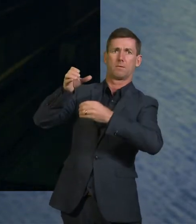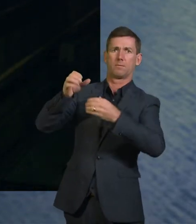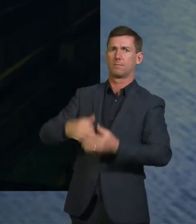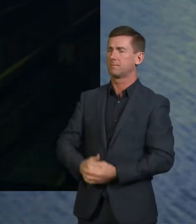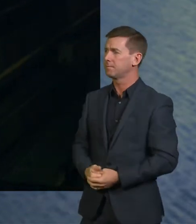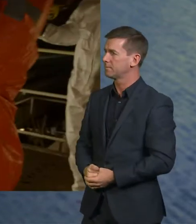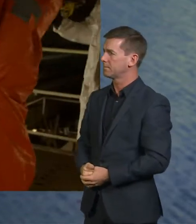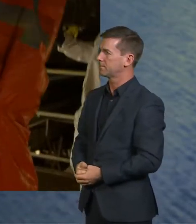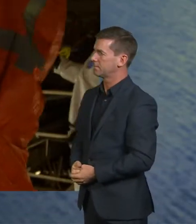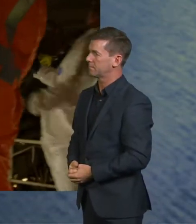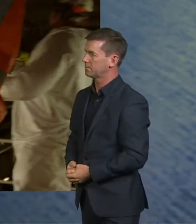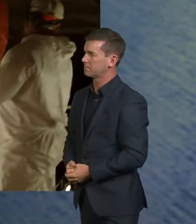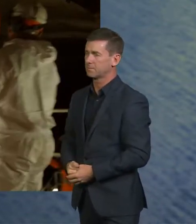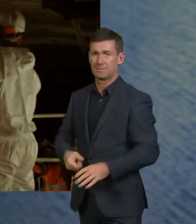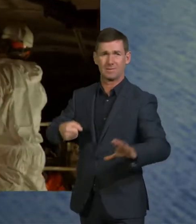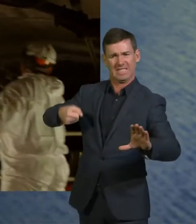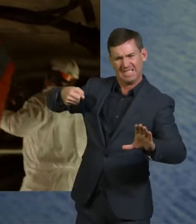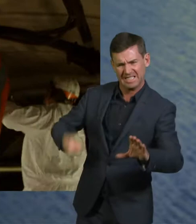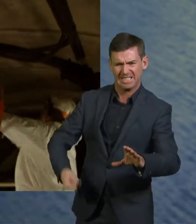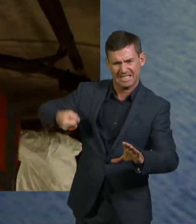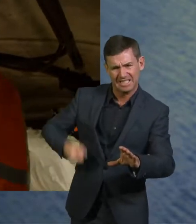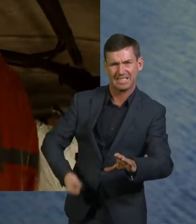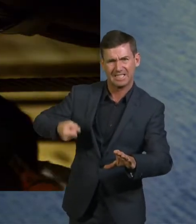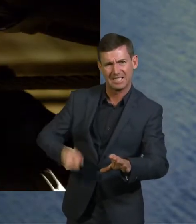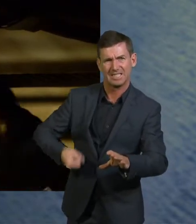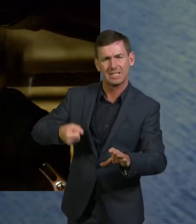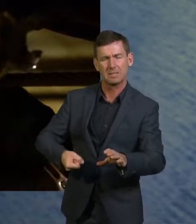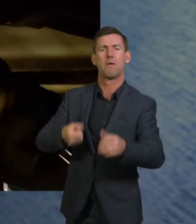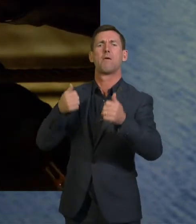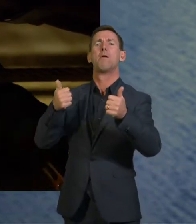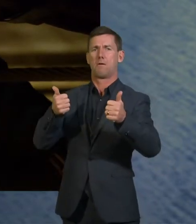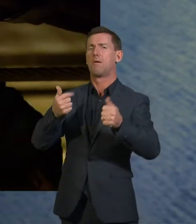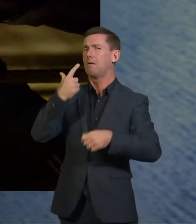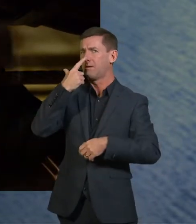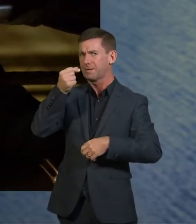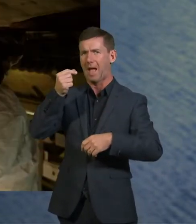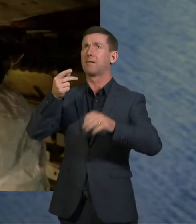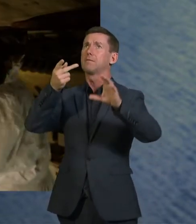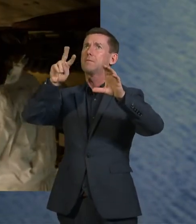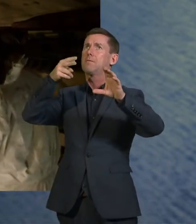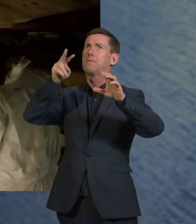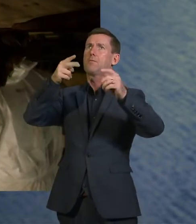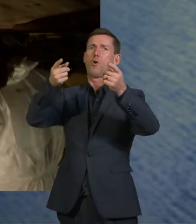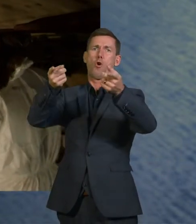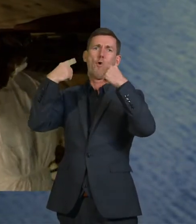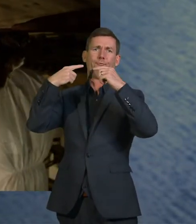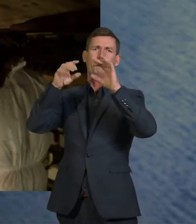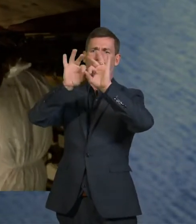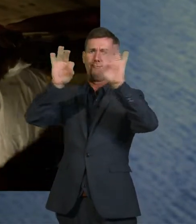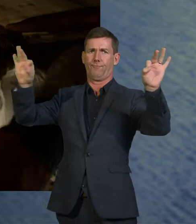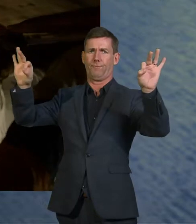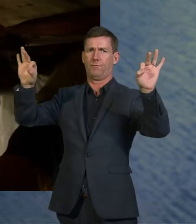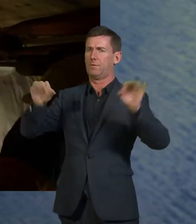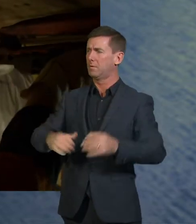As the weight's coming up, all the weight's coming off the flying tail. Now they can release the flying tail, the pull lifts have got hold of the balance